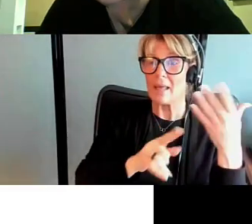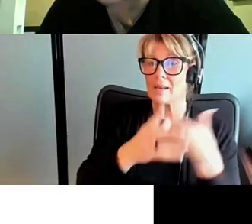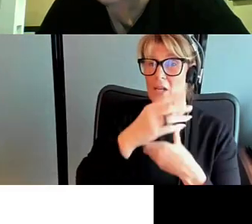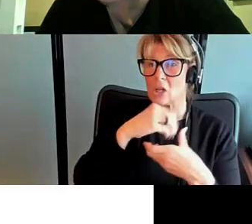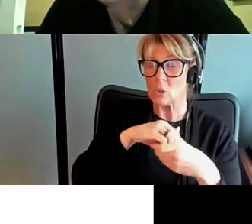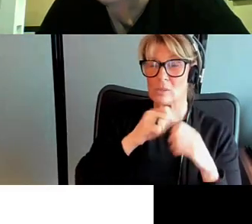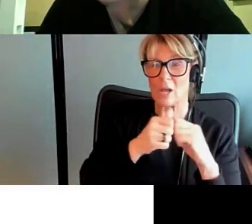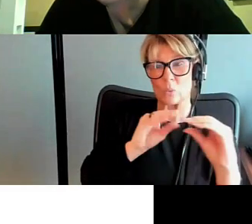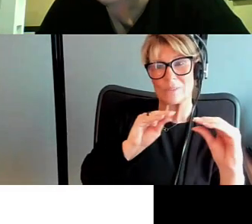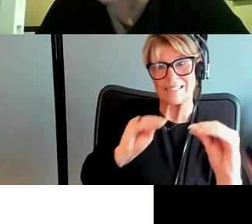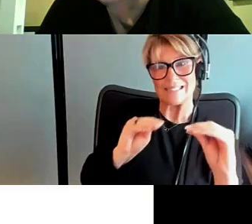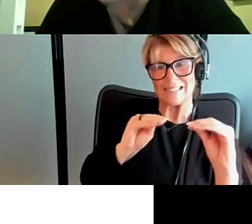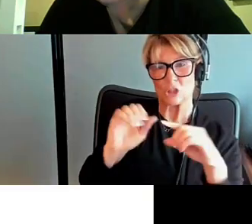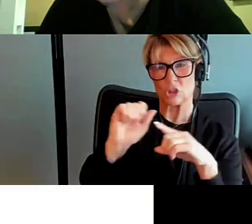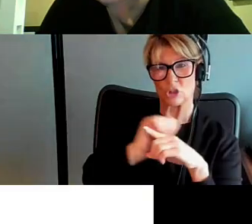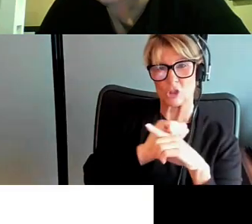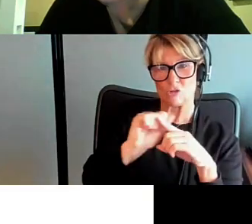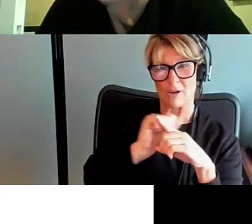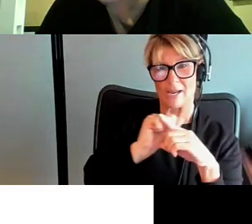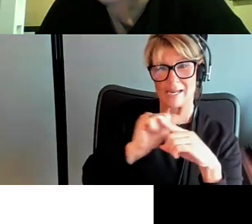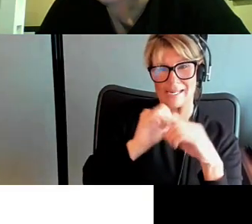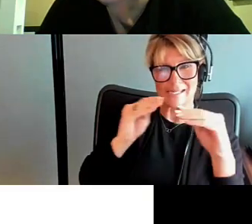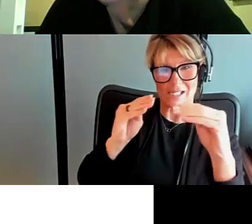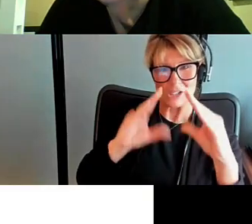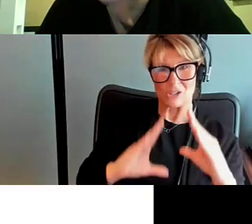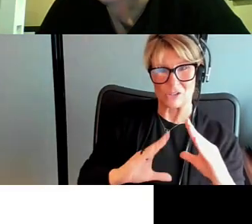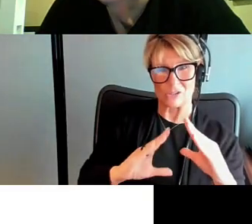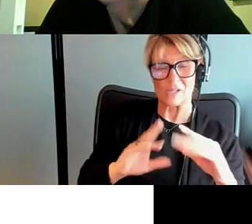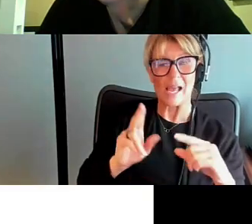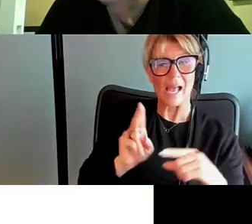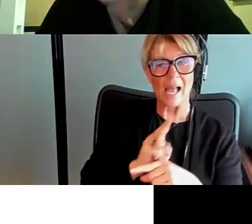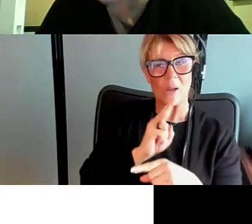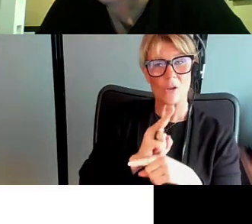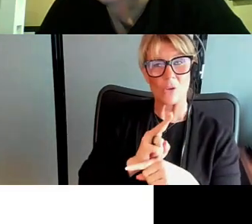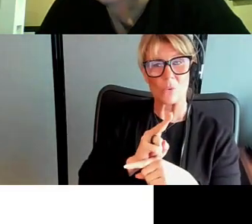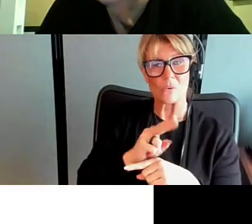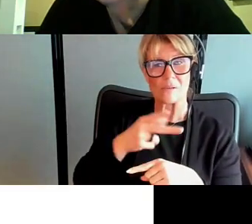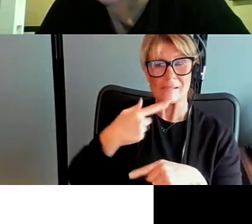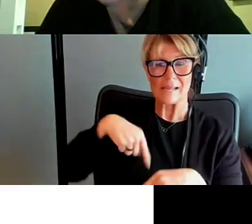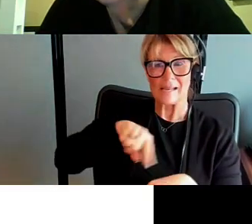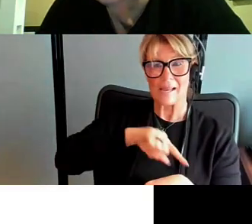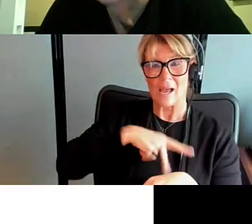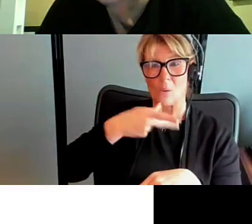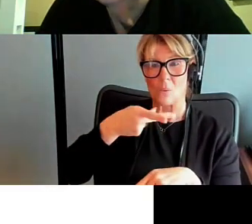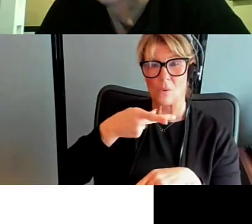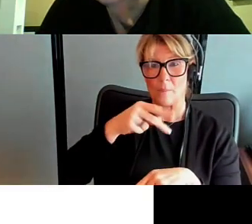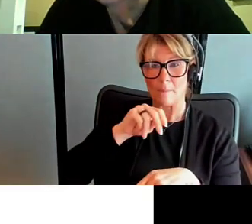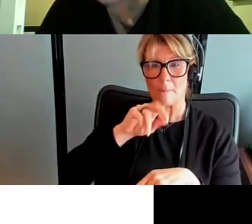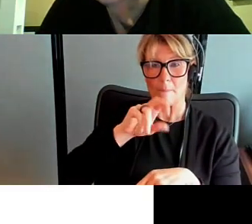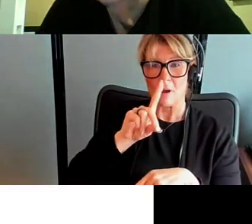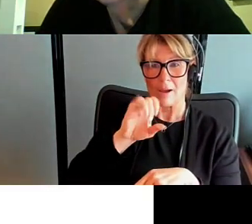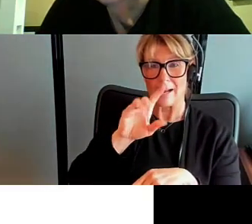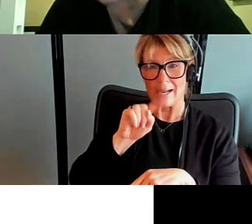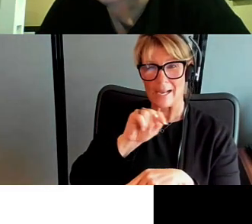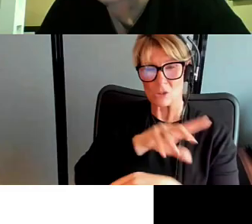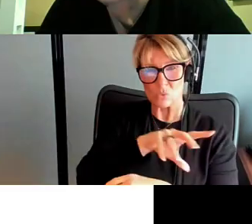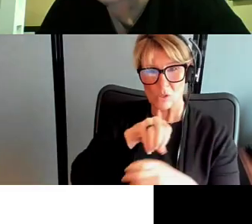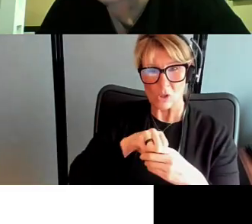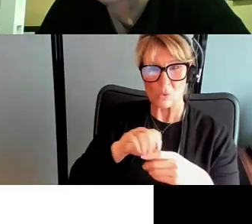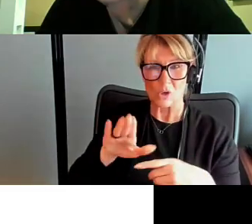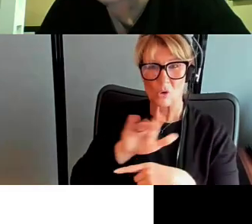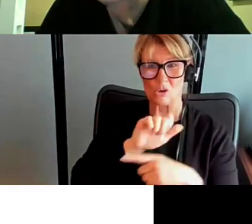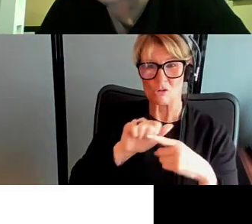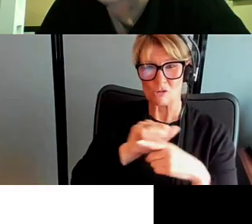there are different ways to incorporate these podcasts in your own training as well. Plus summaries